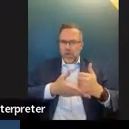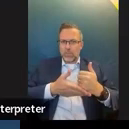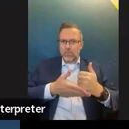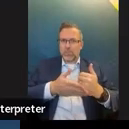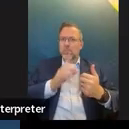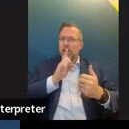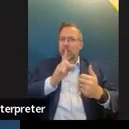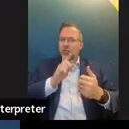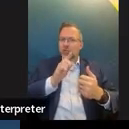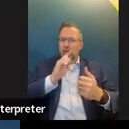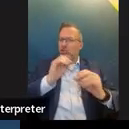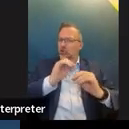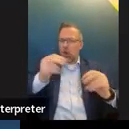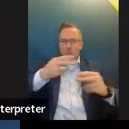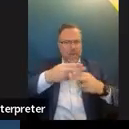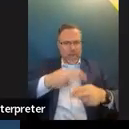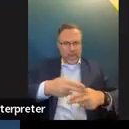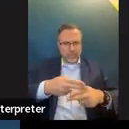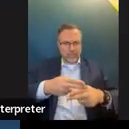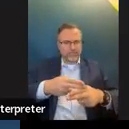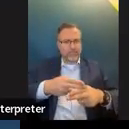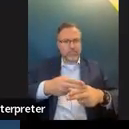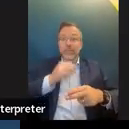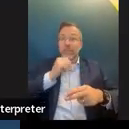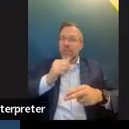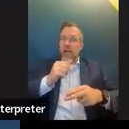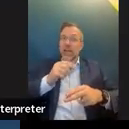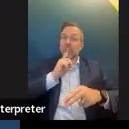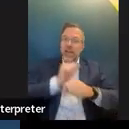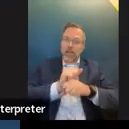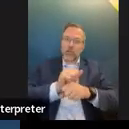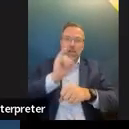it's not, there's no names and it's not on an IEP form.